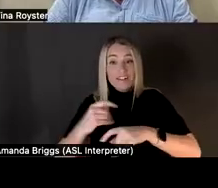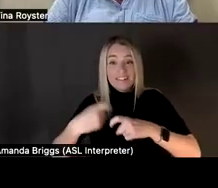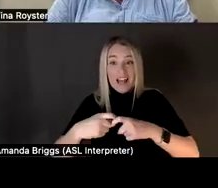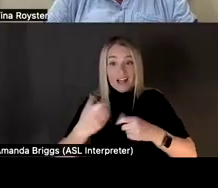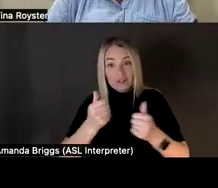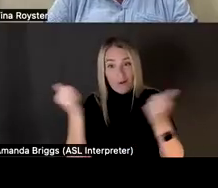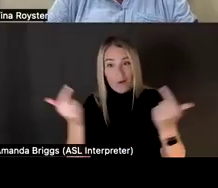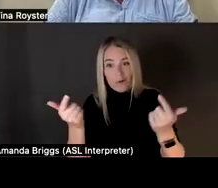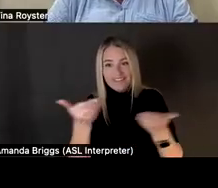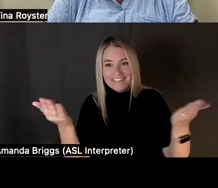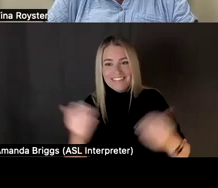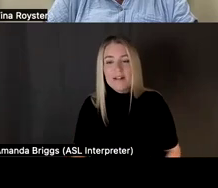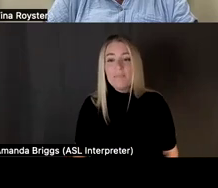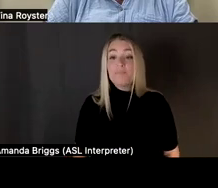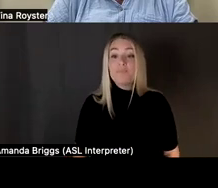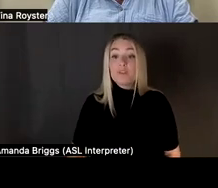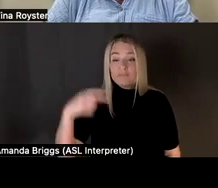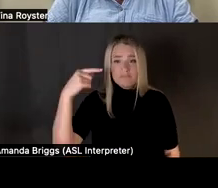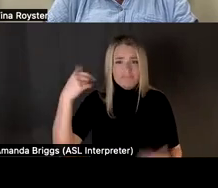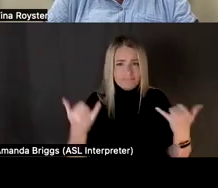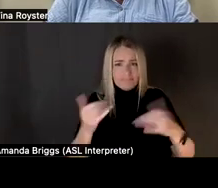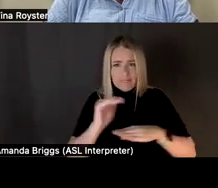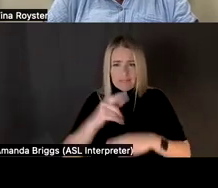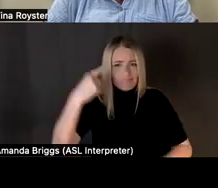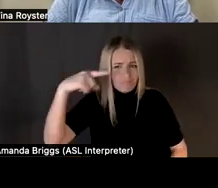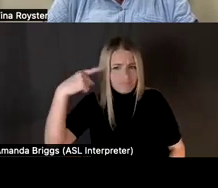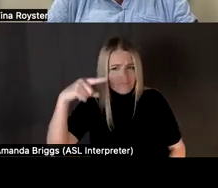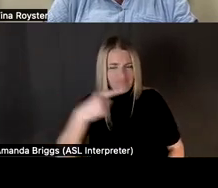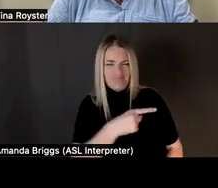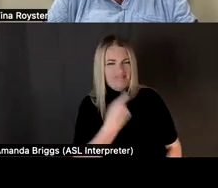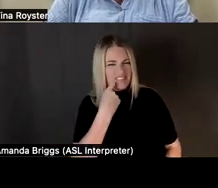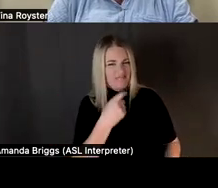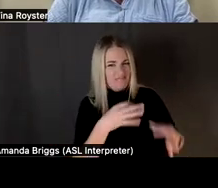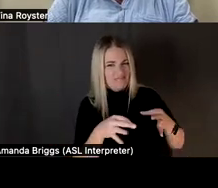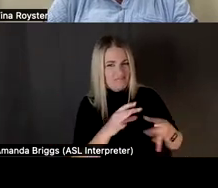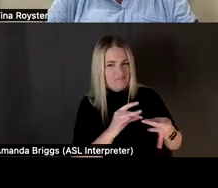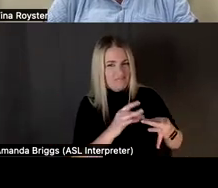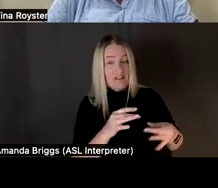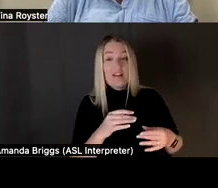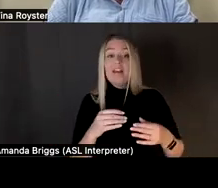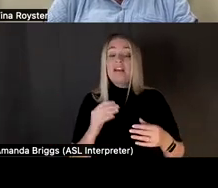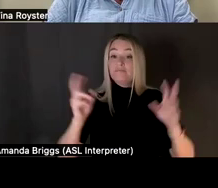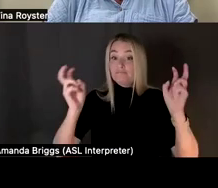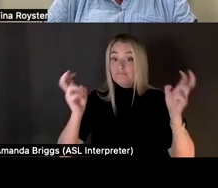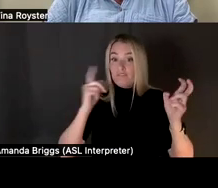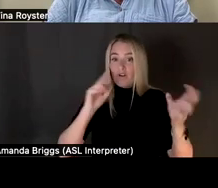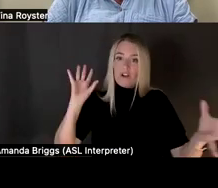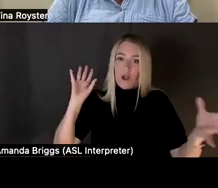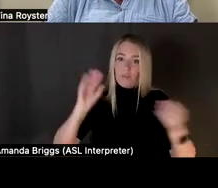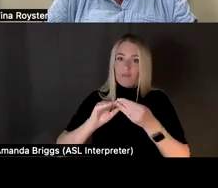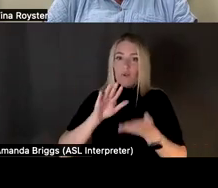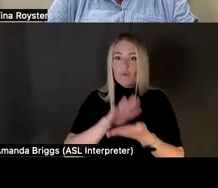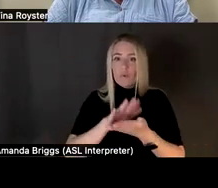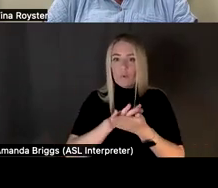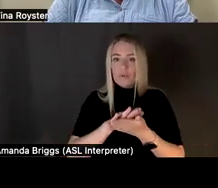todos. The purpose of tonight, as Kathy mentioned, is to go over the topic of the Comprehensive School Safety